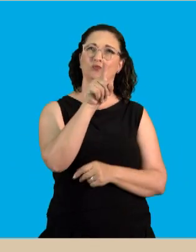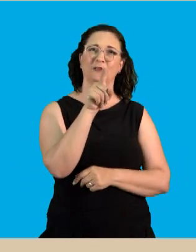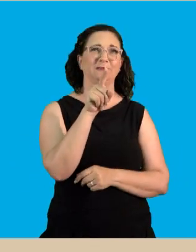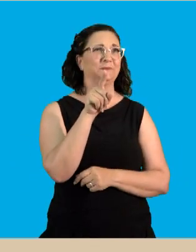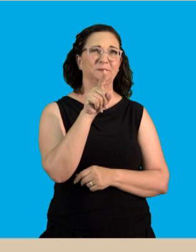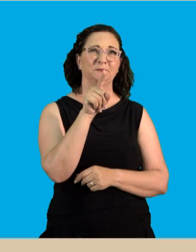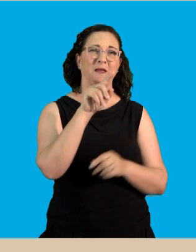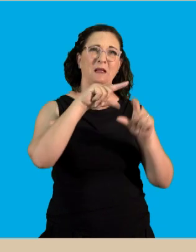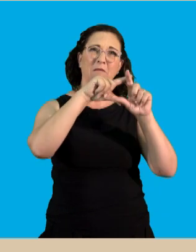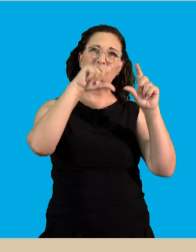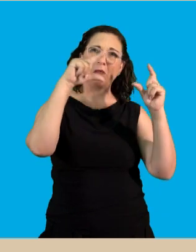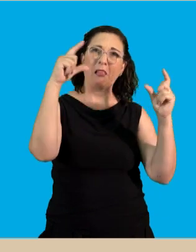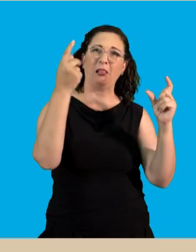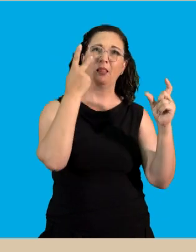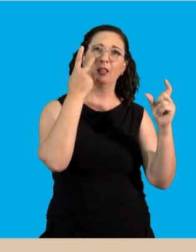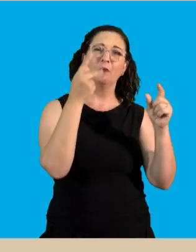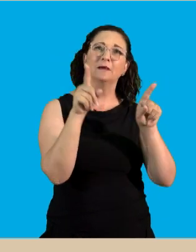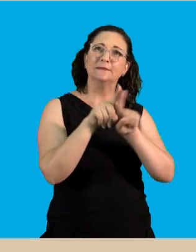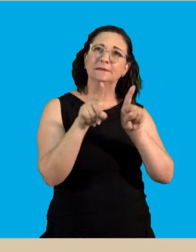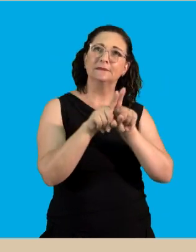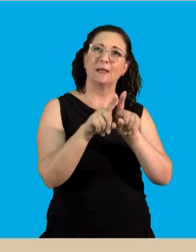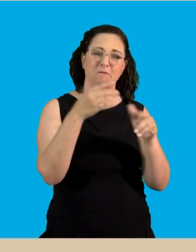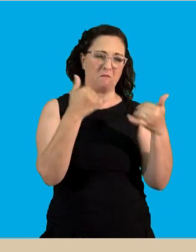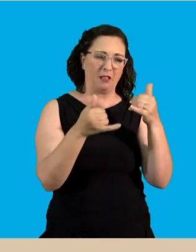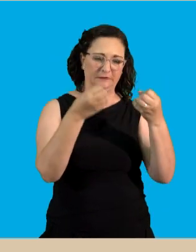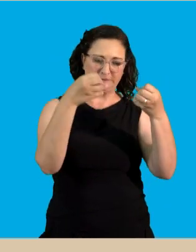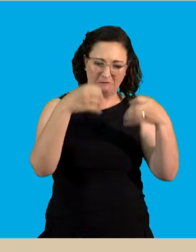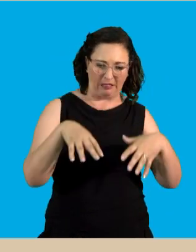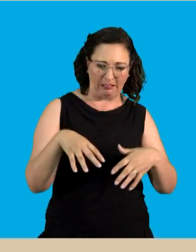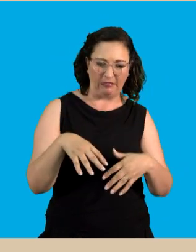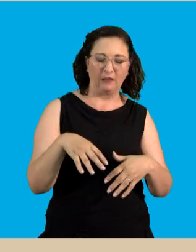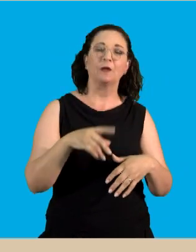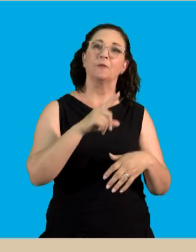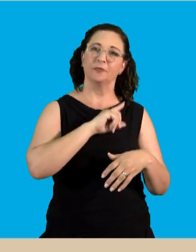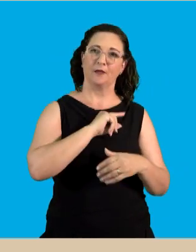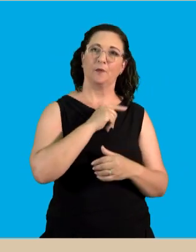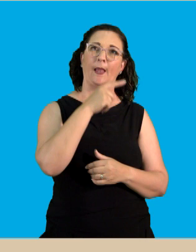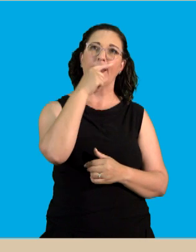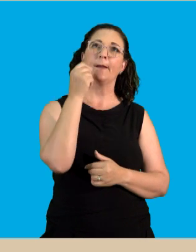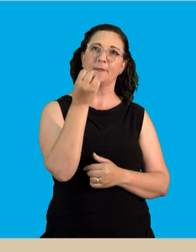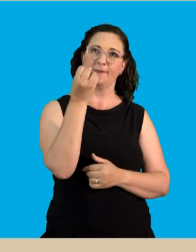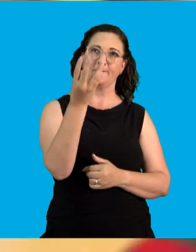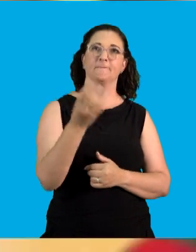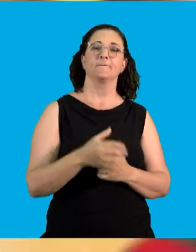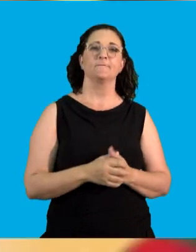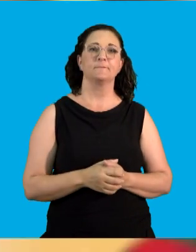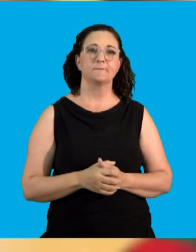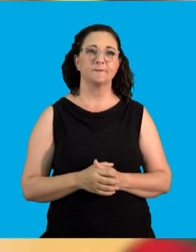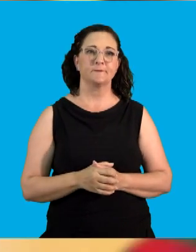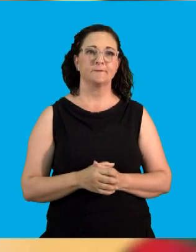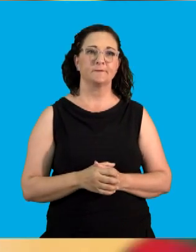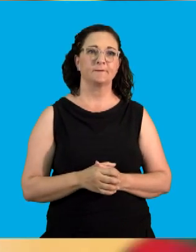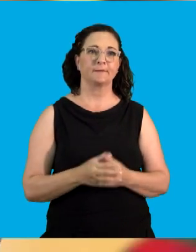they thought to themselves, no, this pale band looks like spilt milk. Therefore, we are going to call it